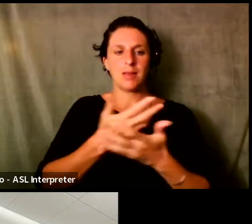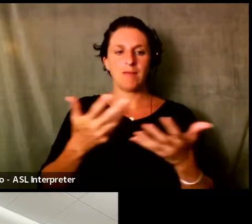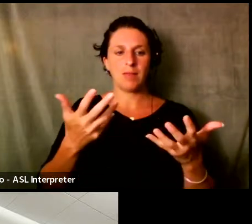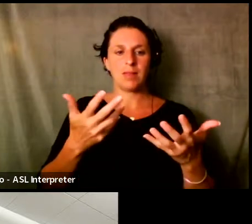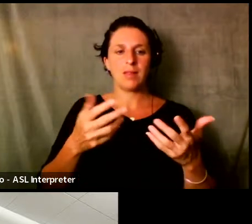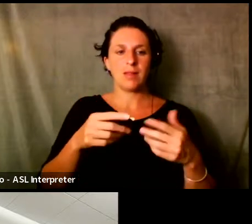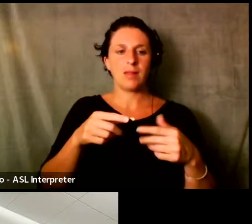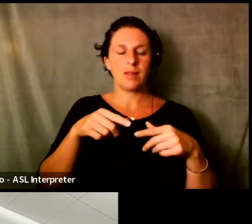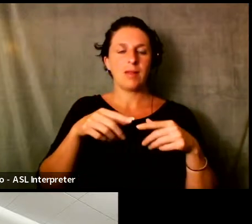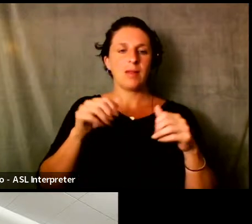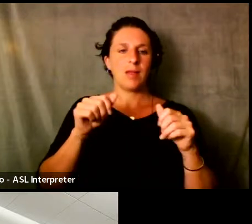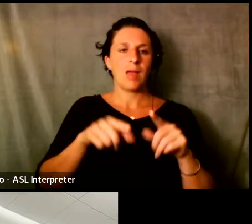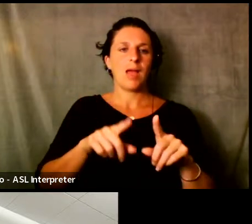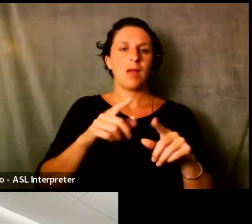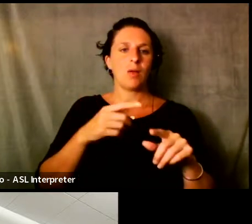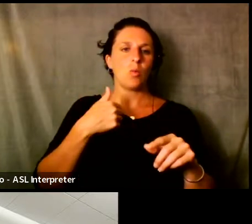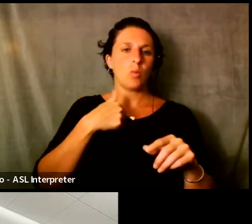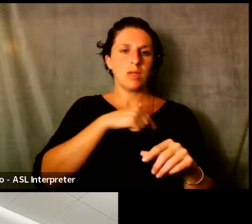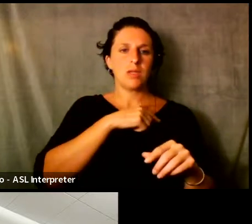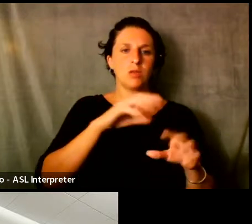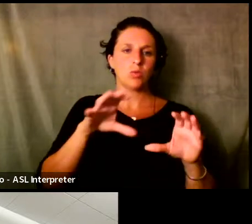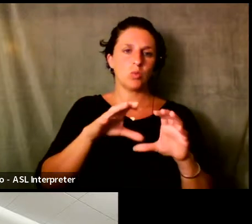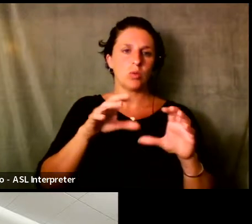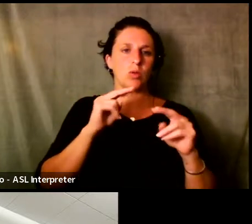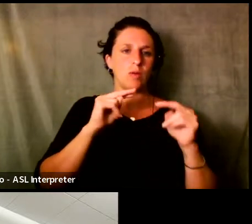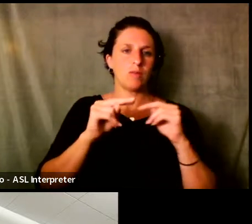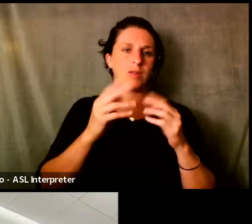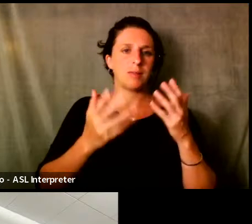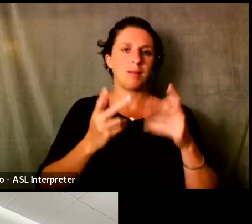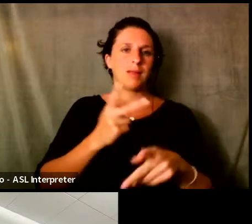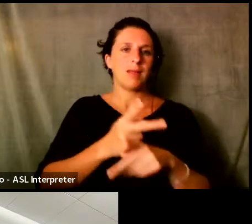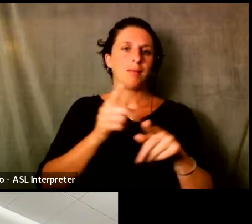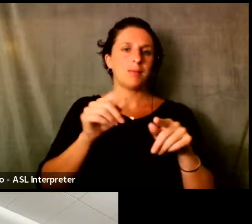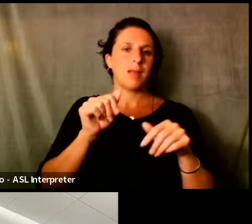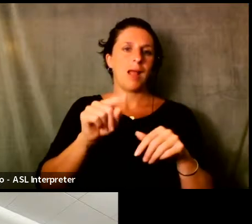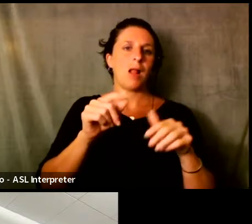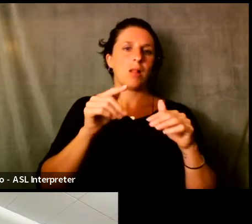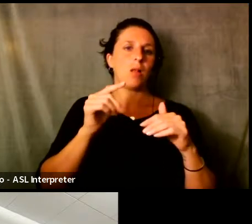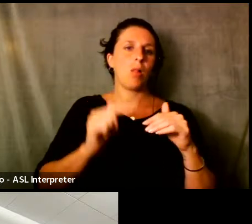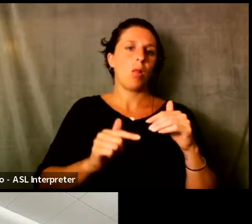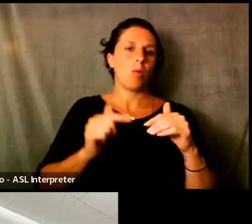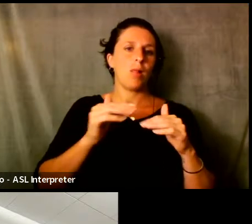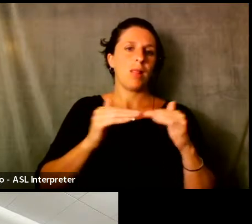doing negotiations, that may have been kept at that lower level as well.